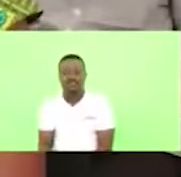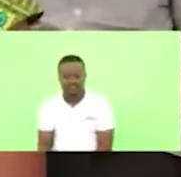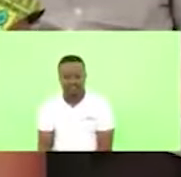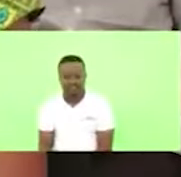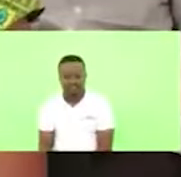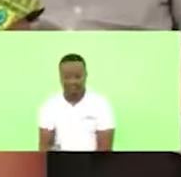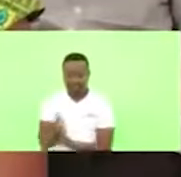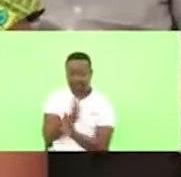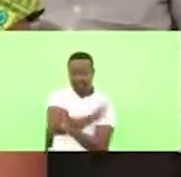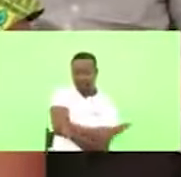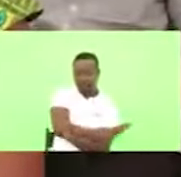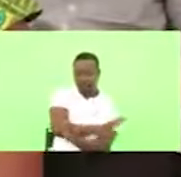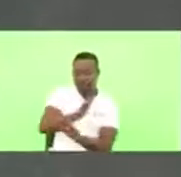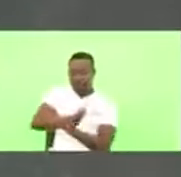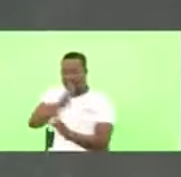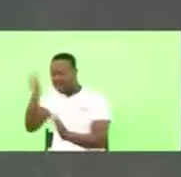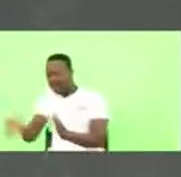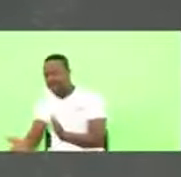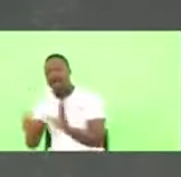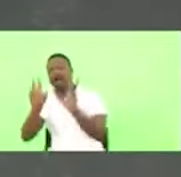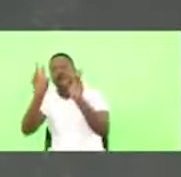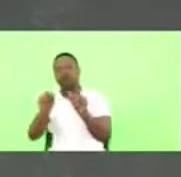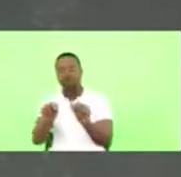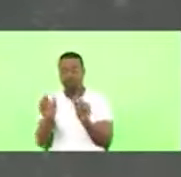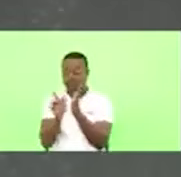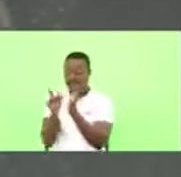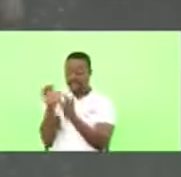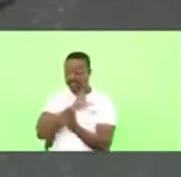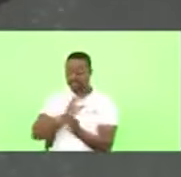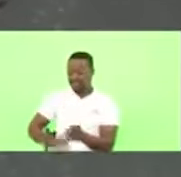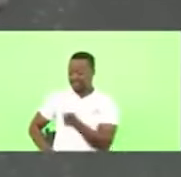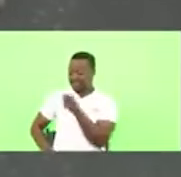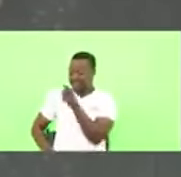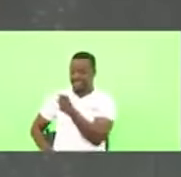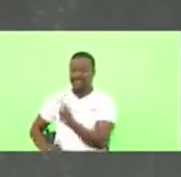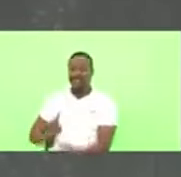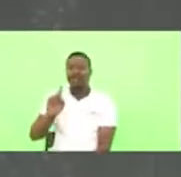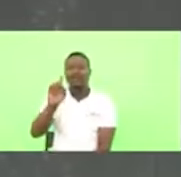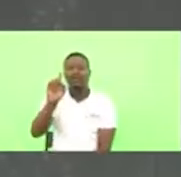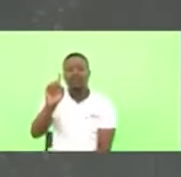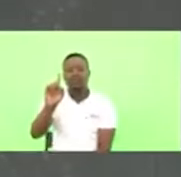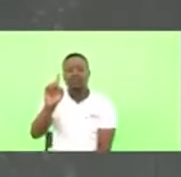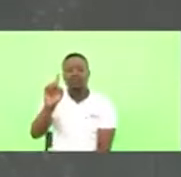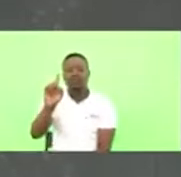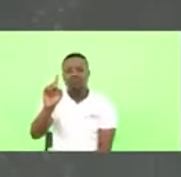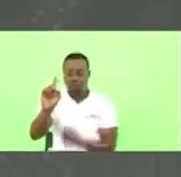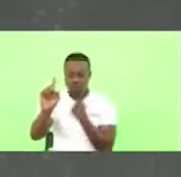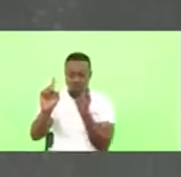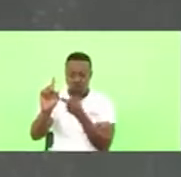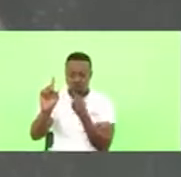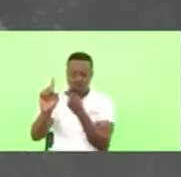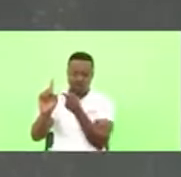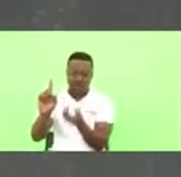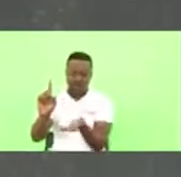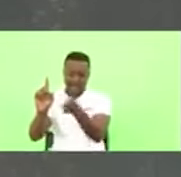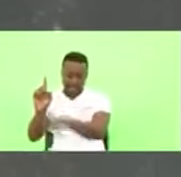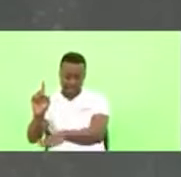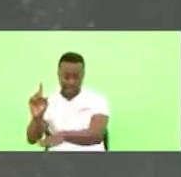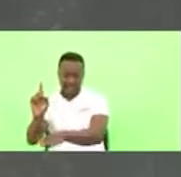none before. Jesus is the man who gave his life and took